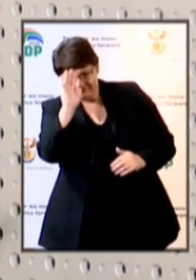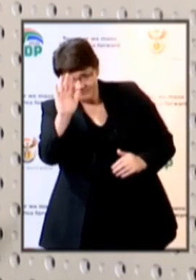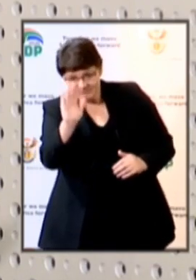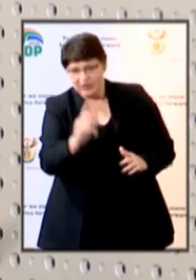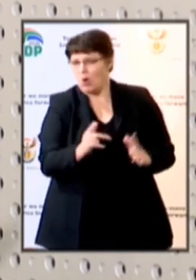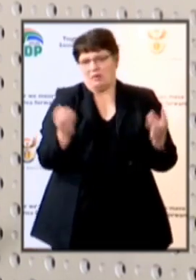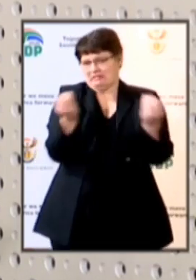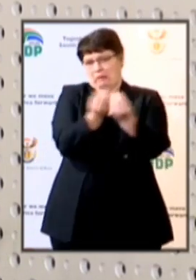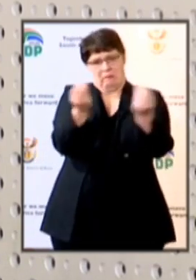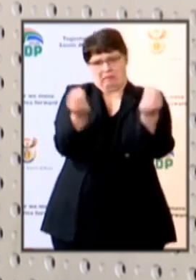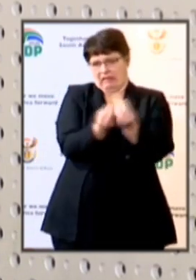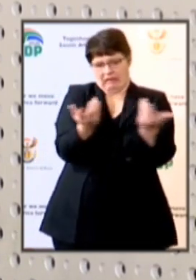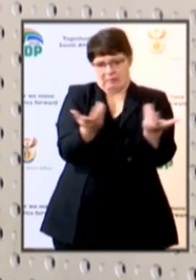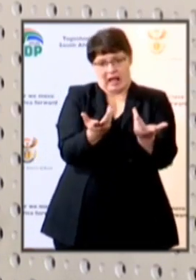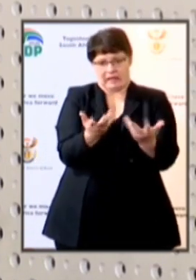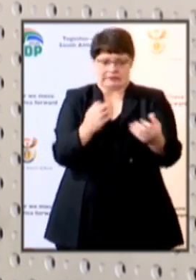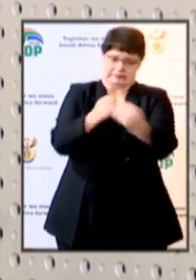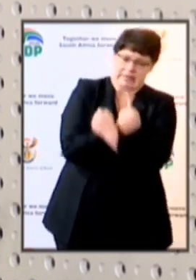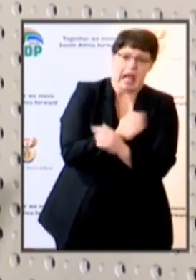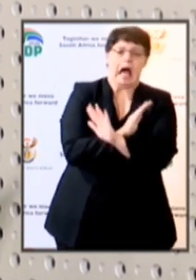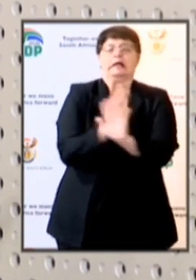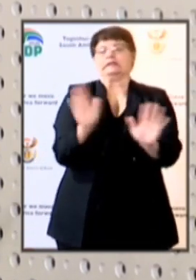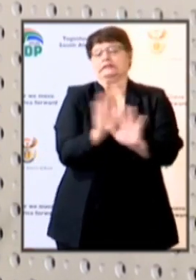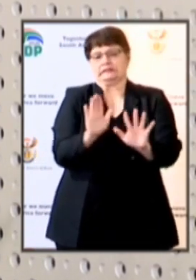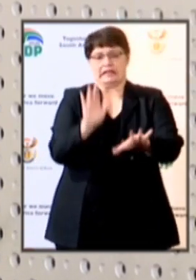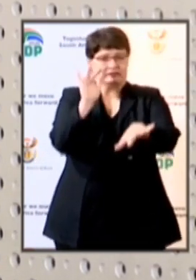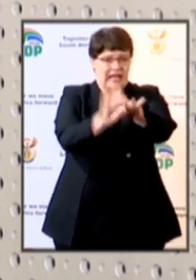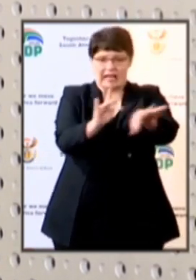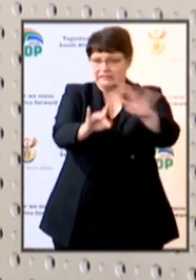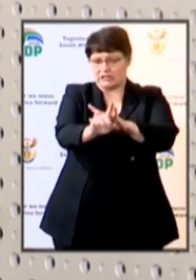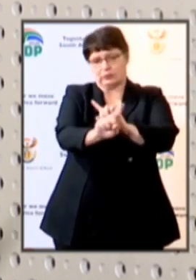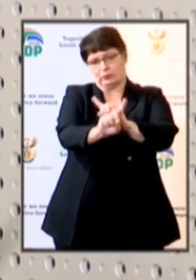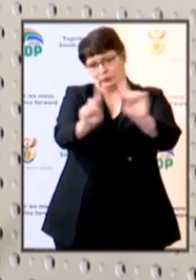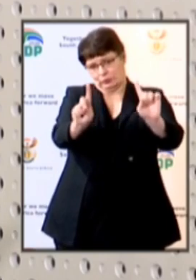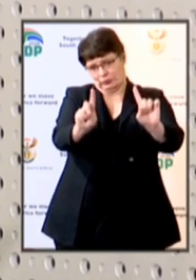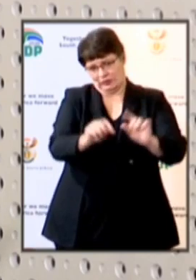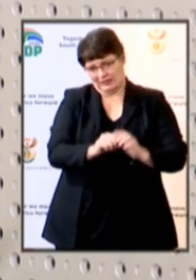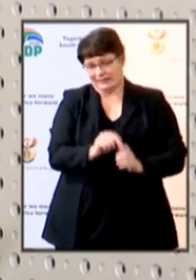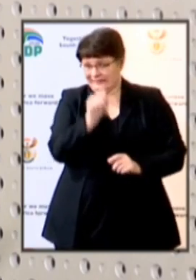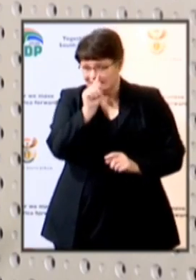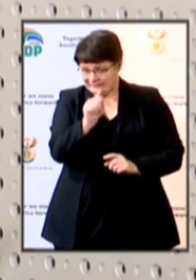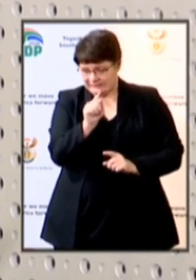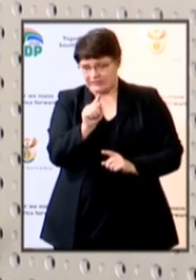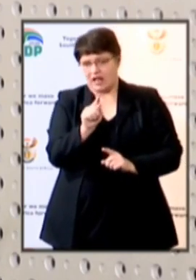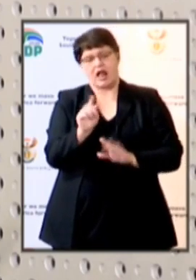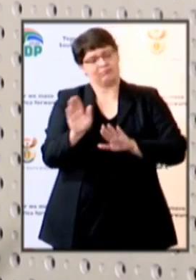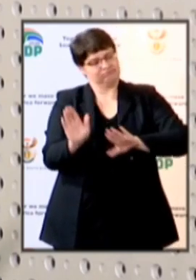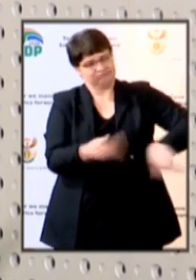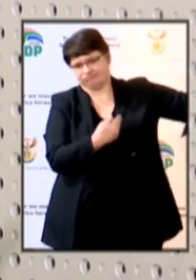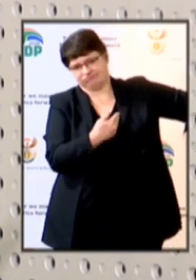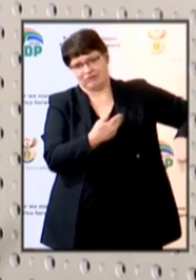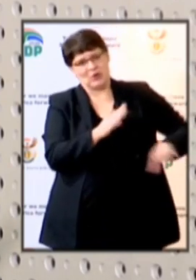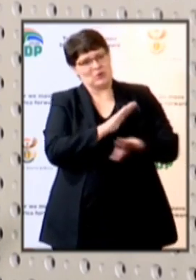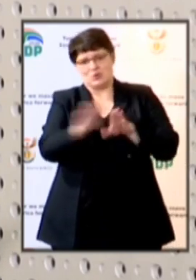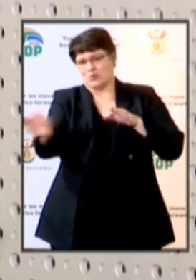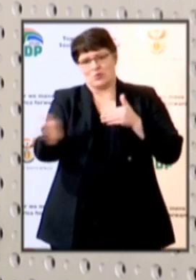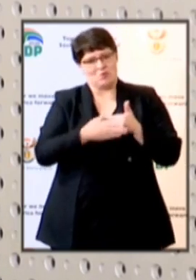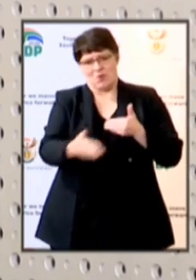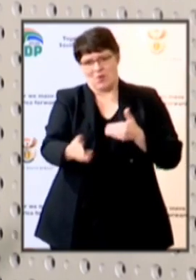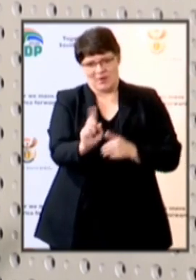or something. But touching is the thing of the past. At the